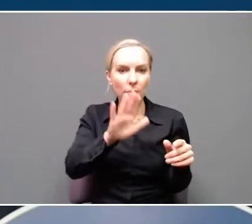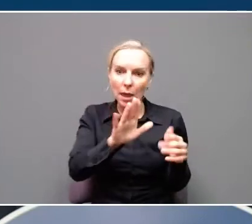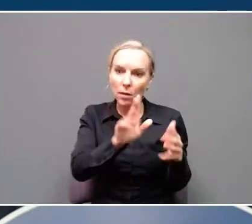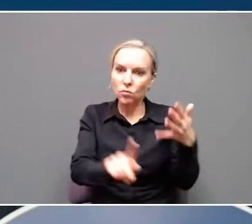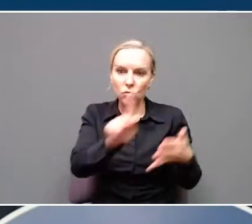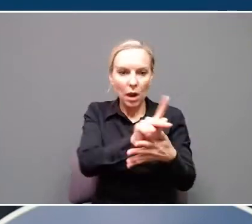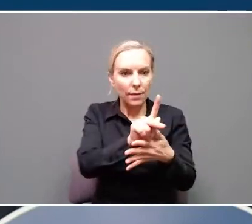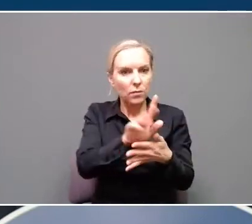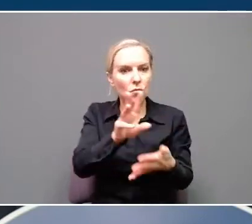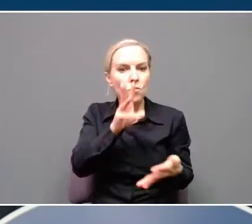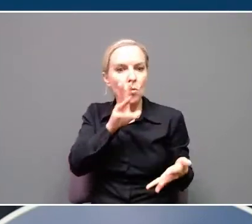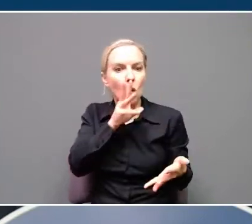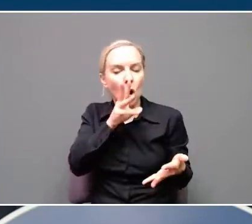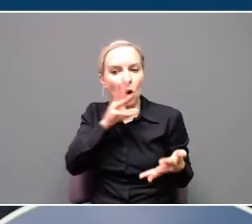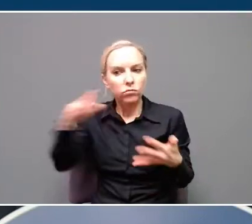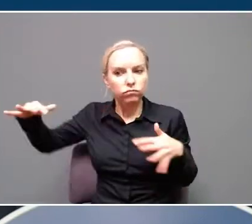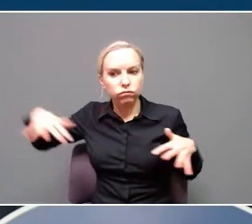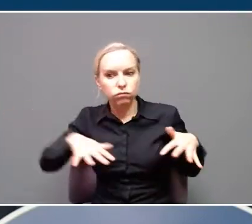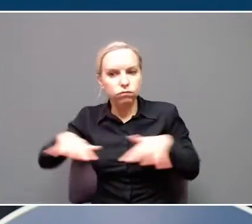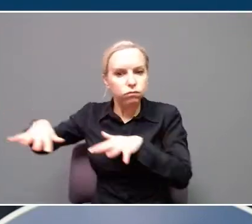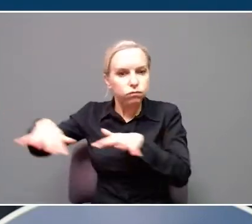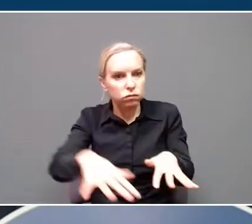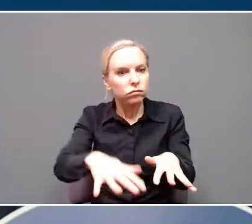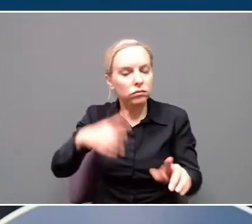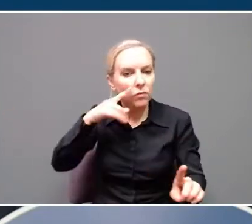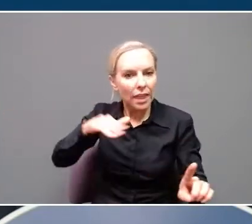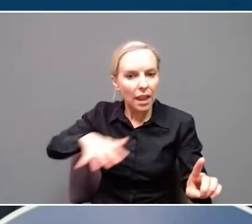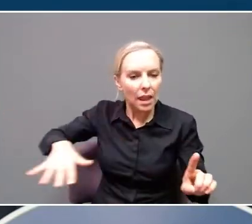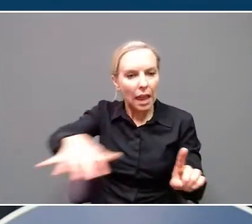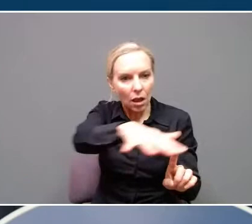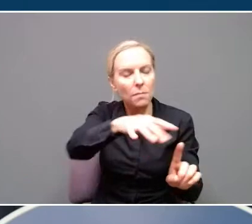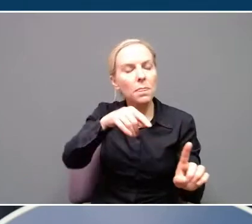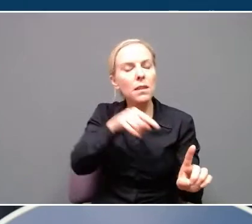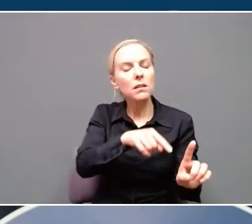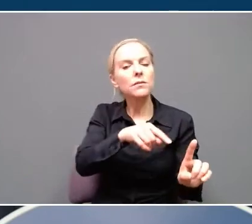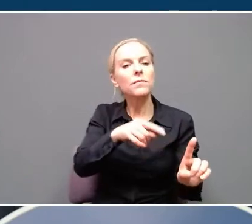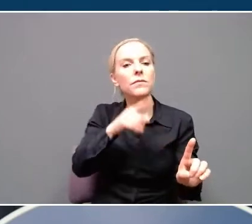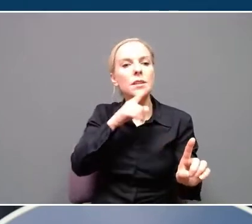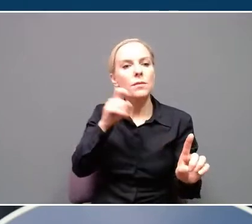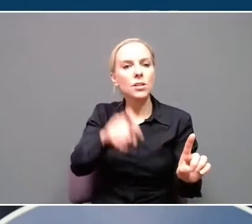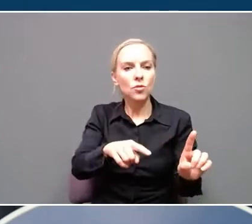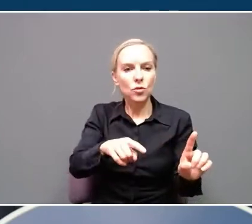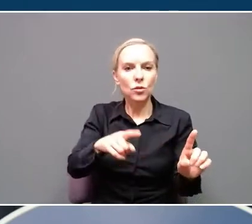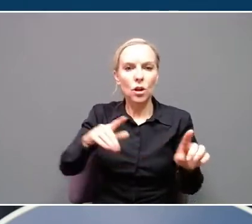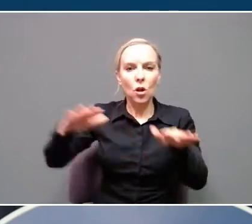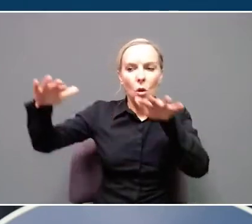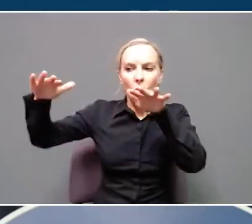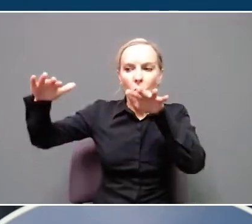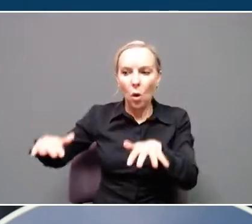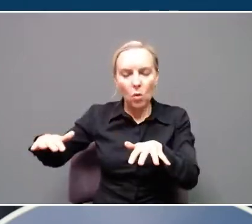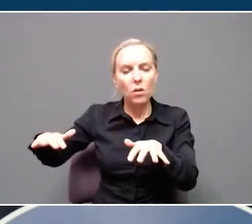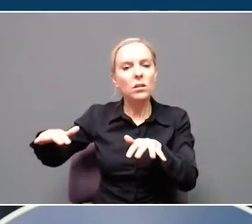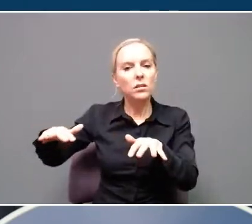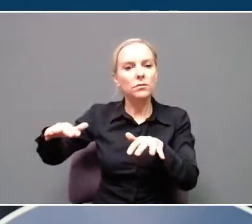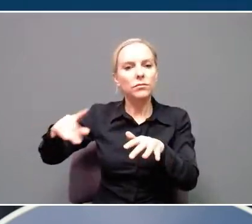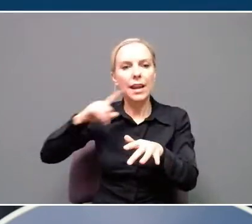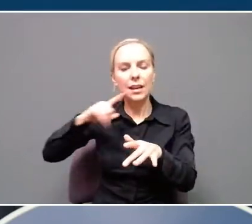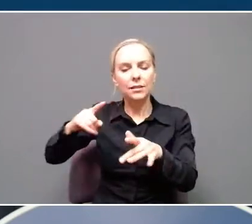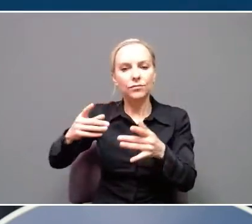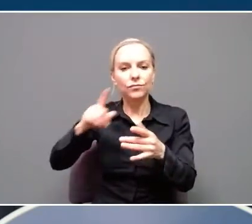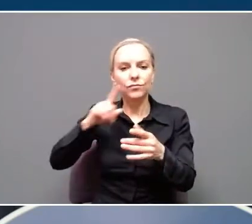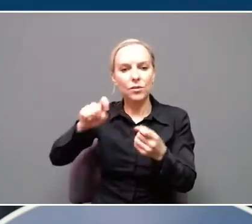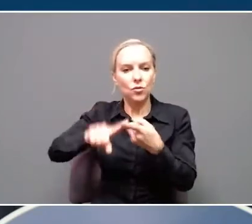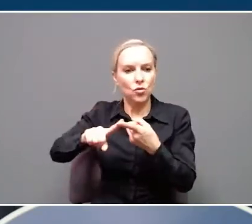businesses, and it needed to be lowered and drained because of a levee failure. I remember getting updates